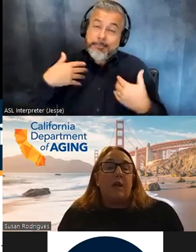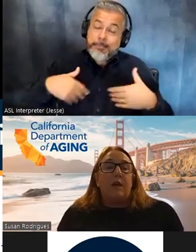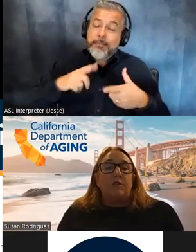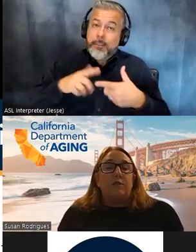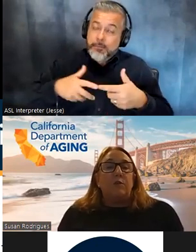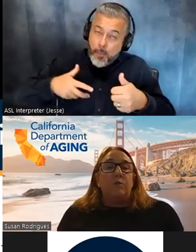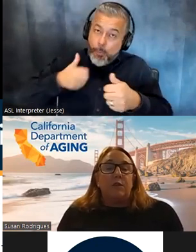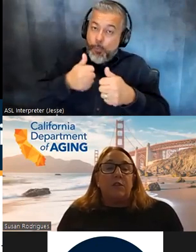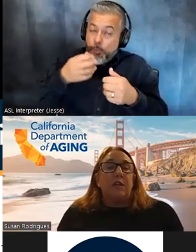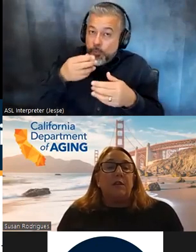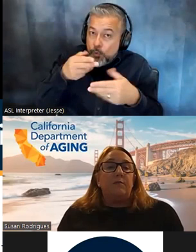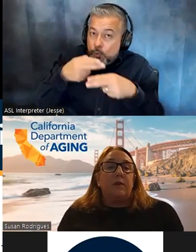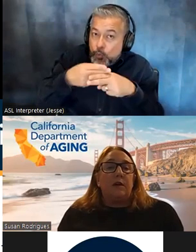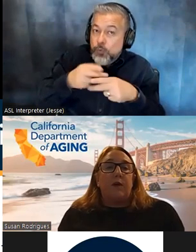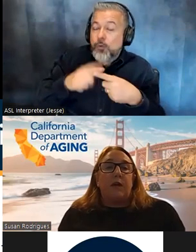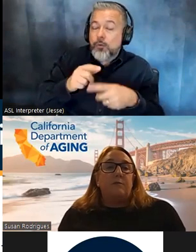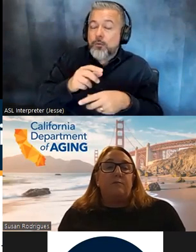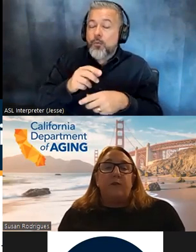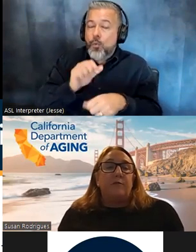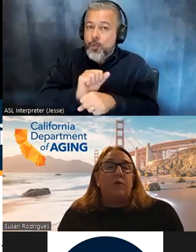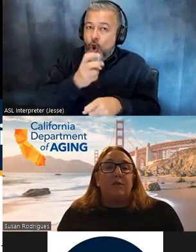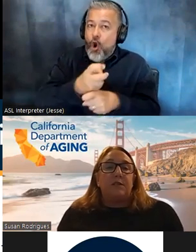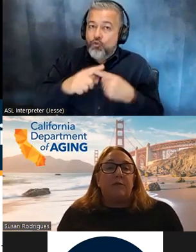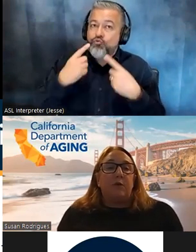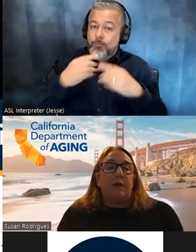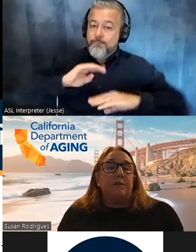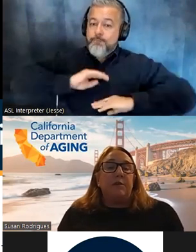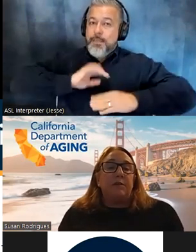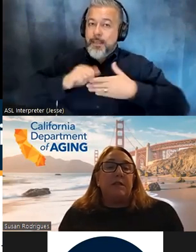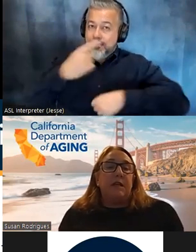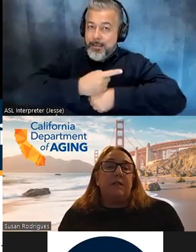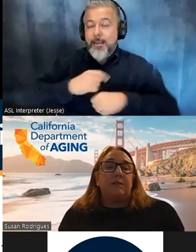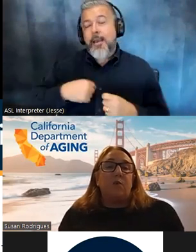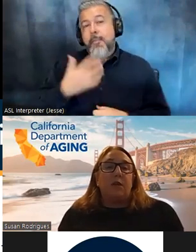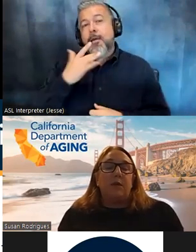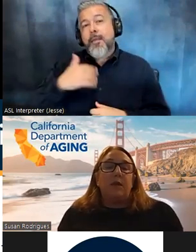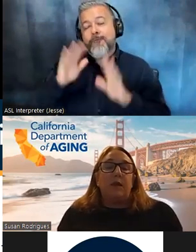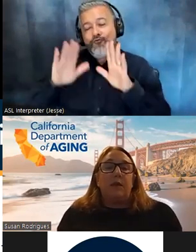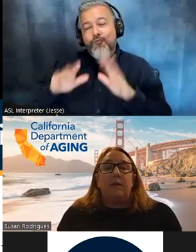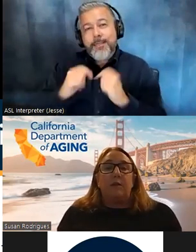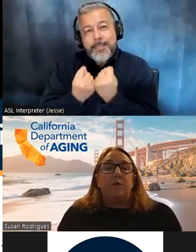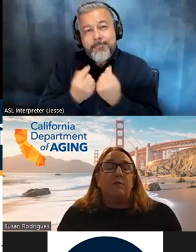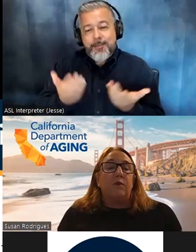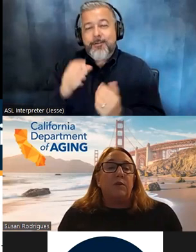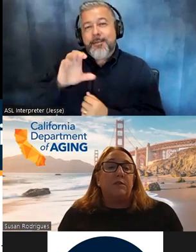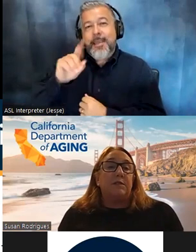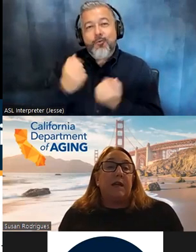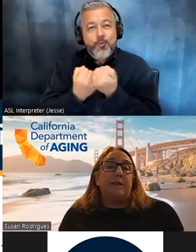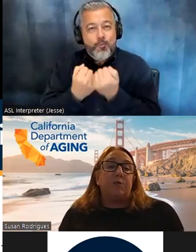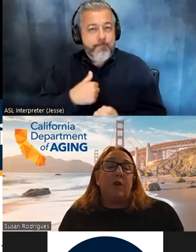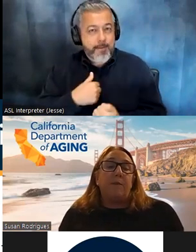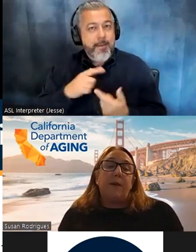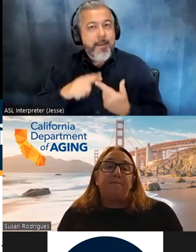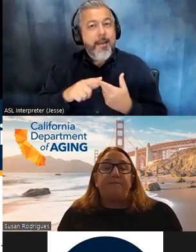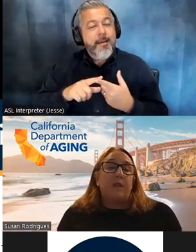hard to achieve. I'm very fortunate to have a great team here at CDA that's supporting me, and I'm looking forward to standing